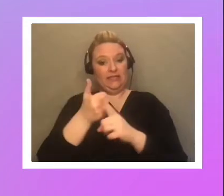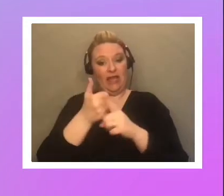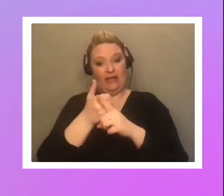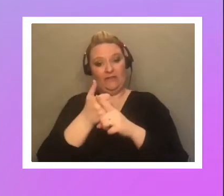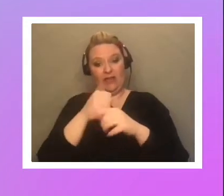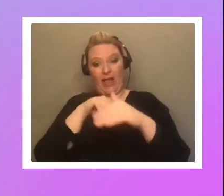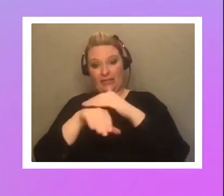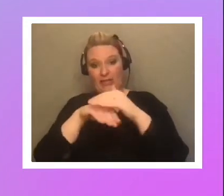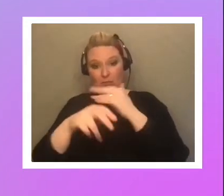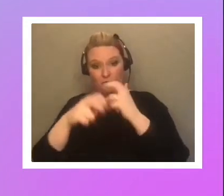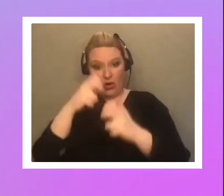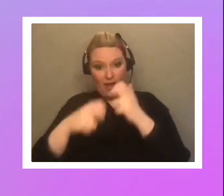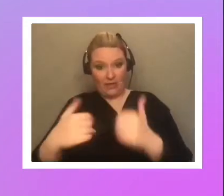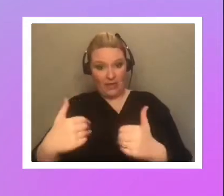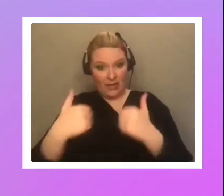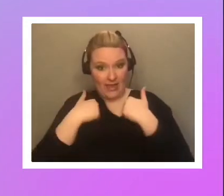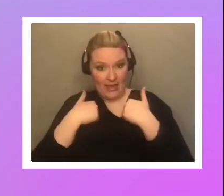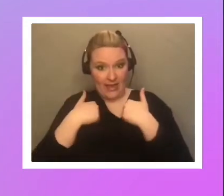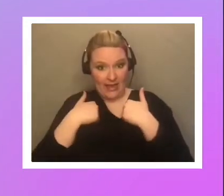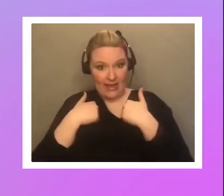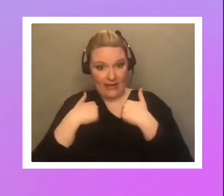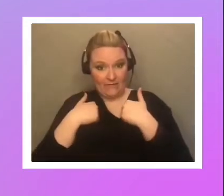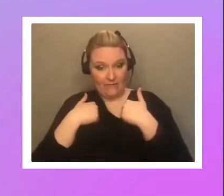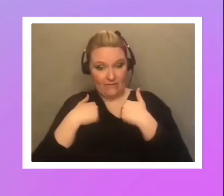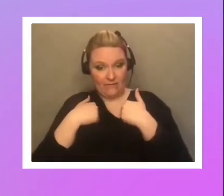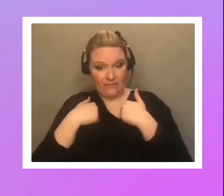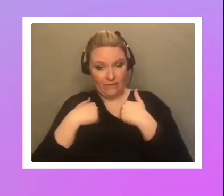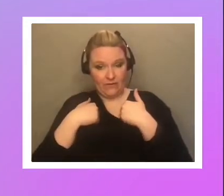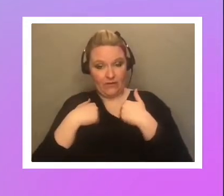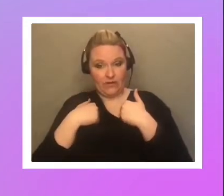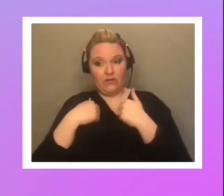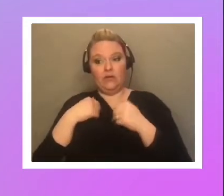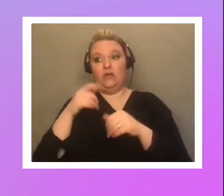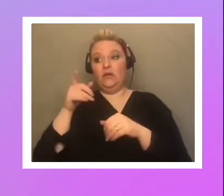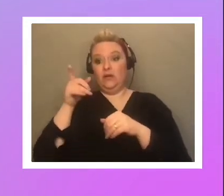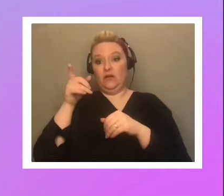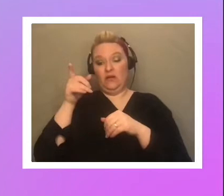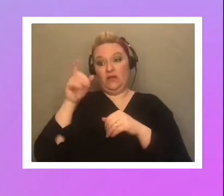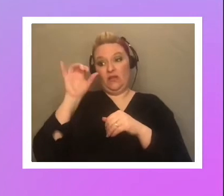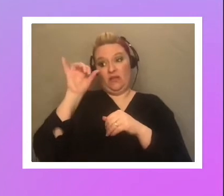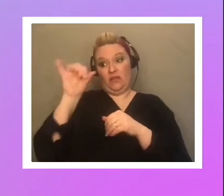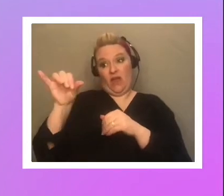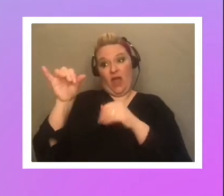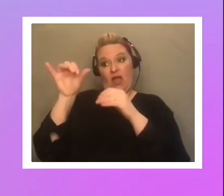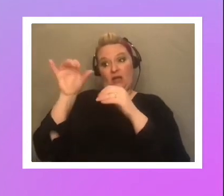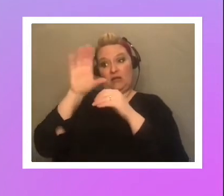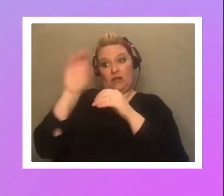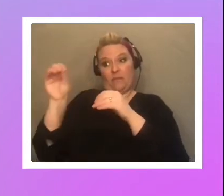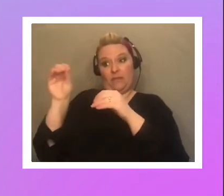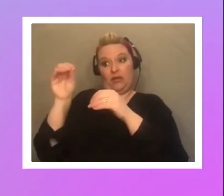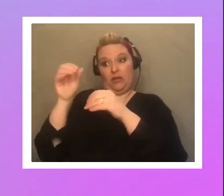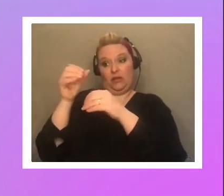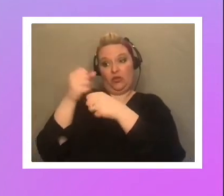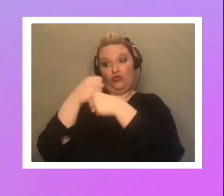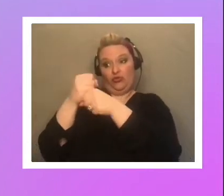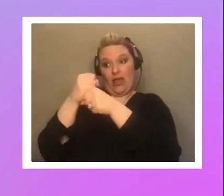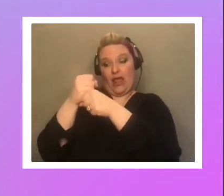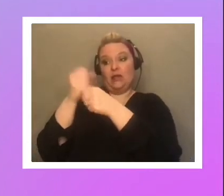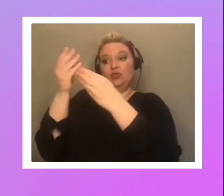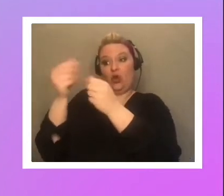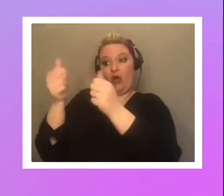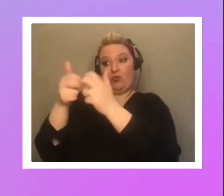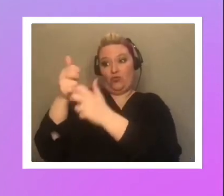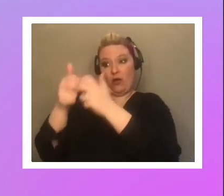accessibility issues, can the creator of that technology solve that problem? If